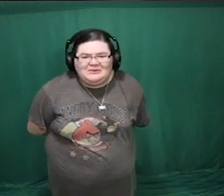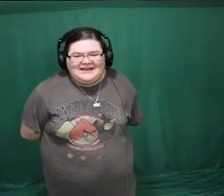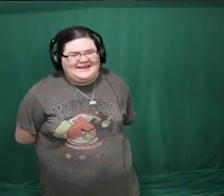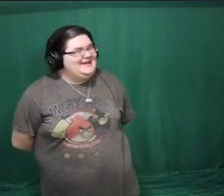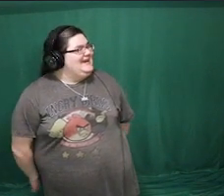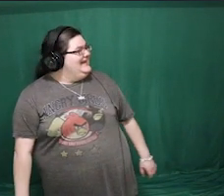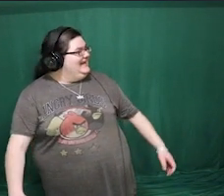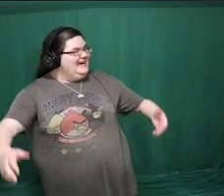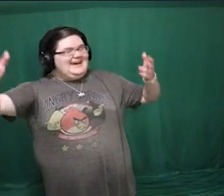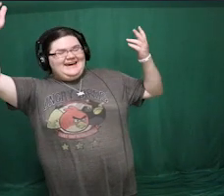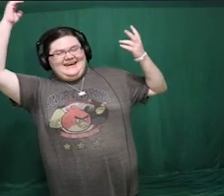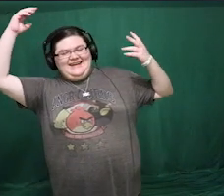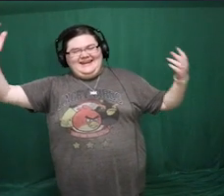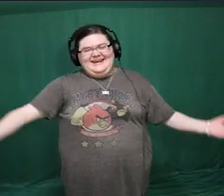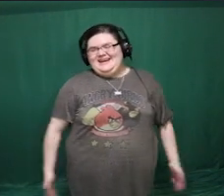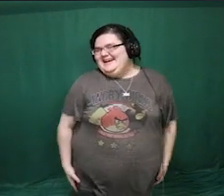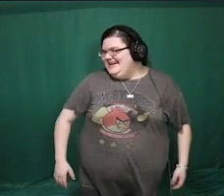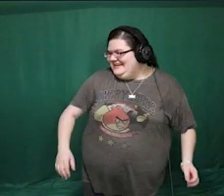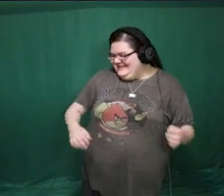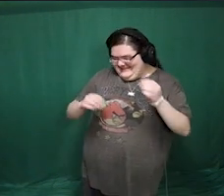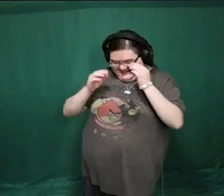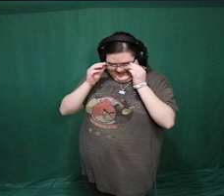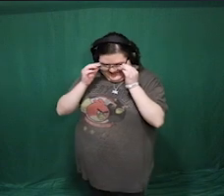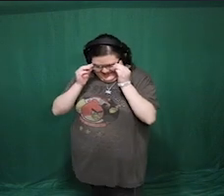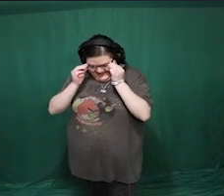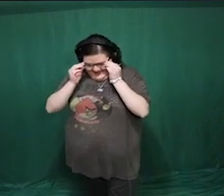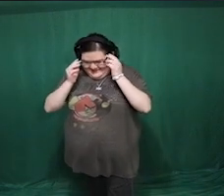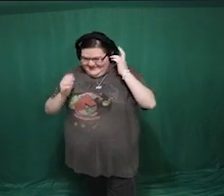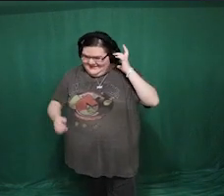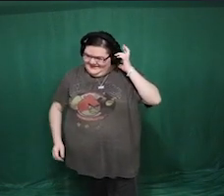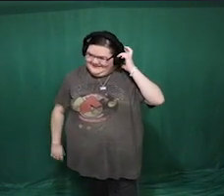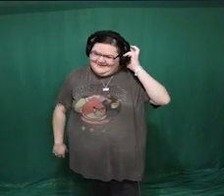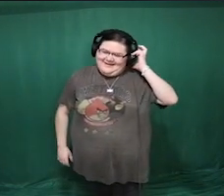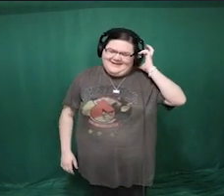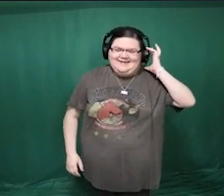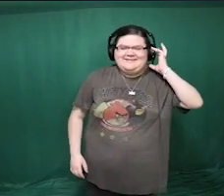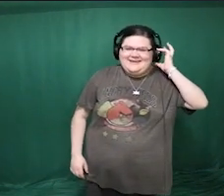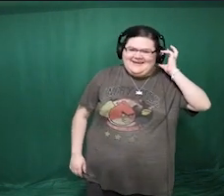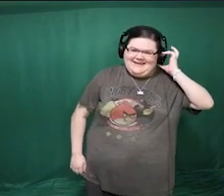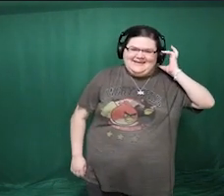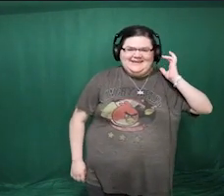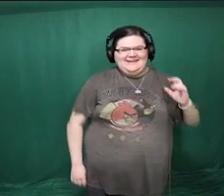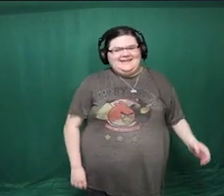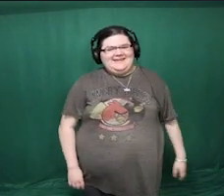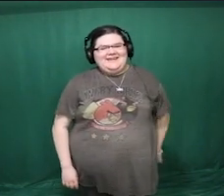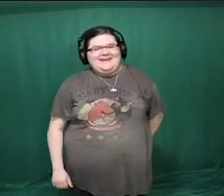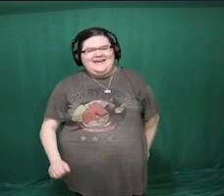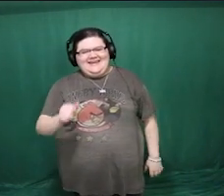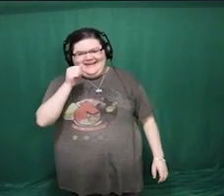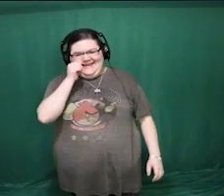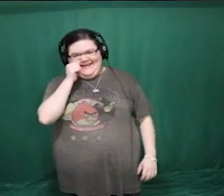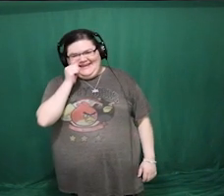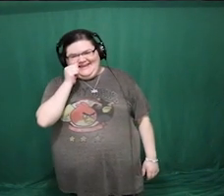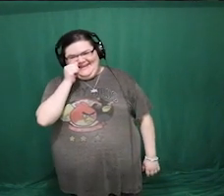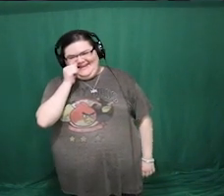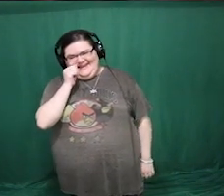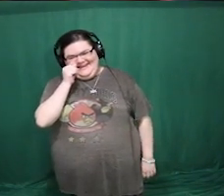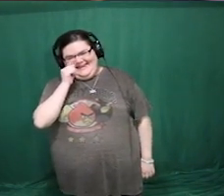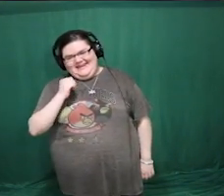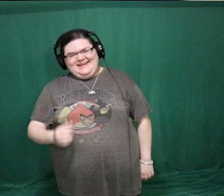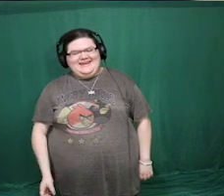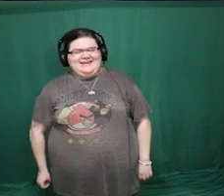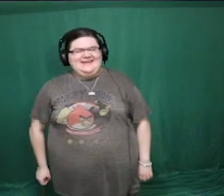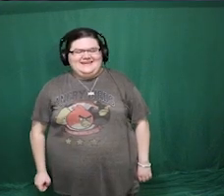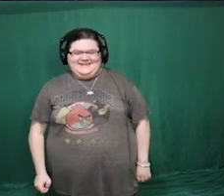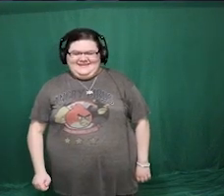the growing. Fuck cares about grapes growing. Oh, alright, okay. Pissed. What a